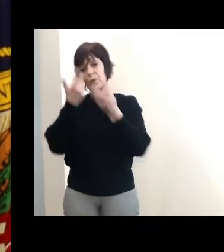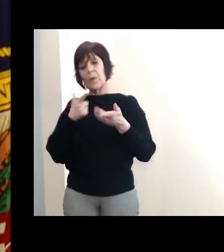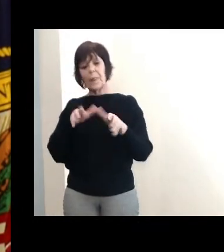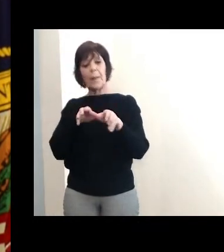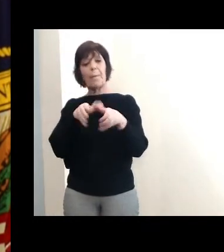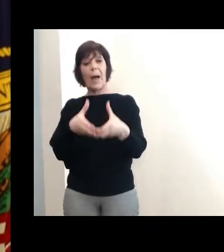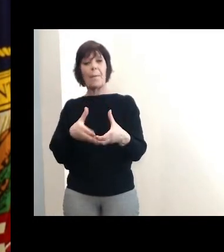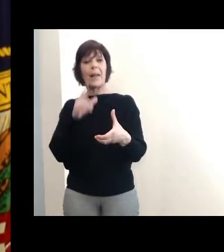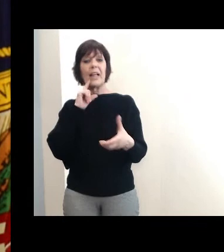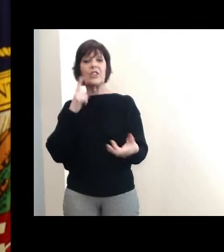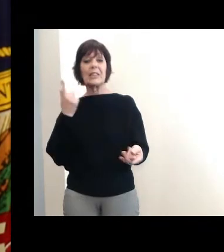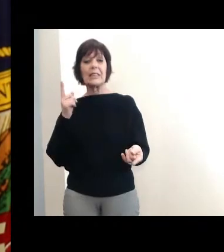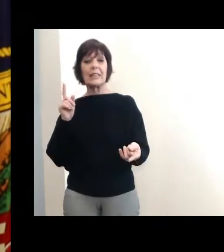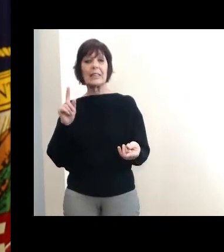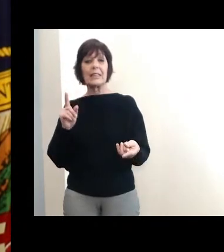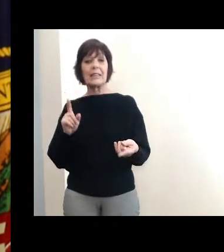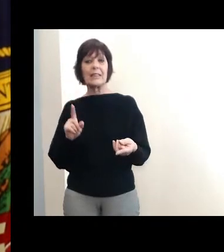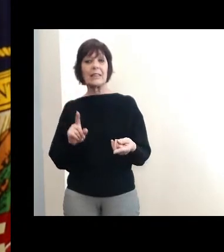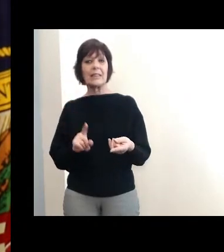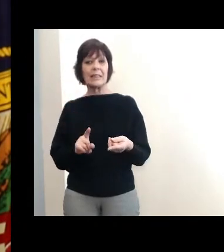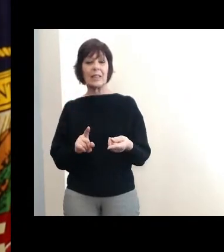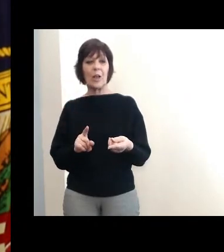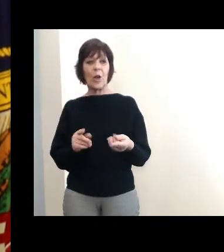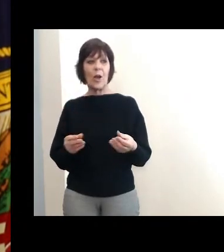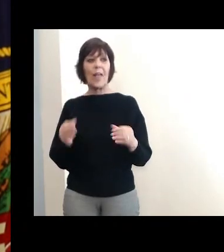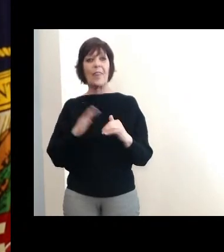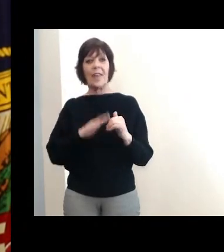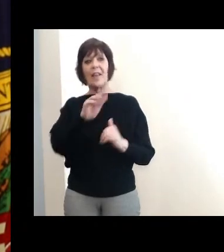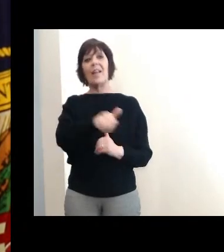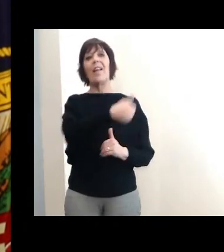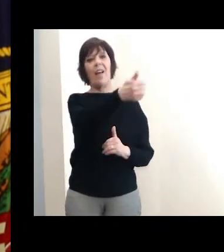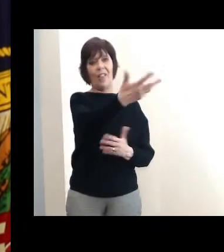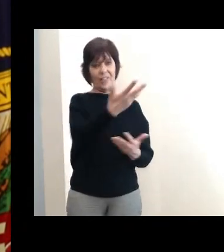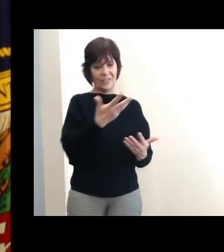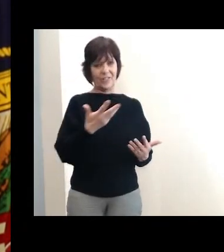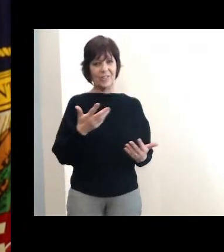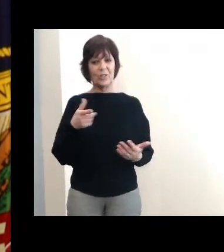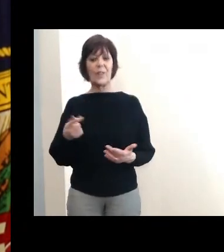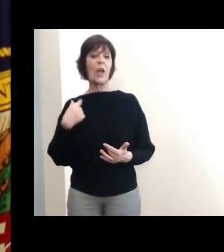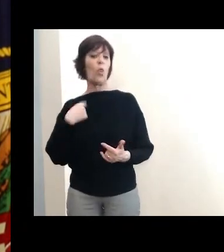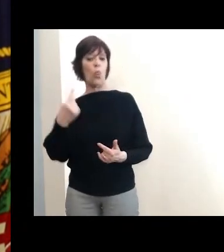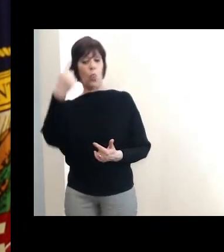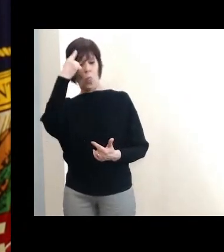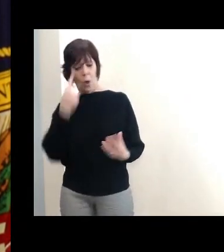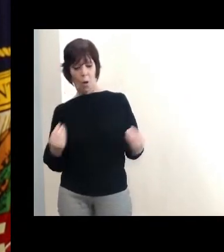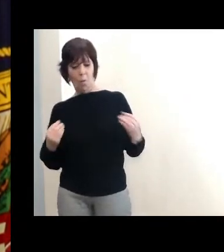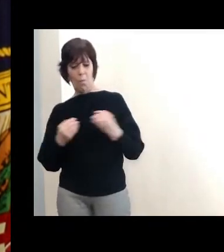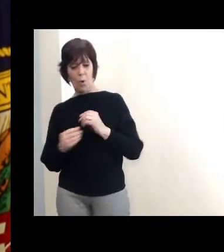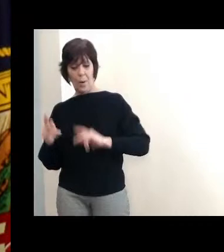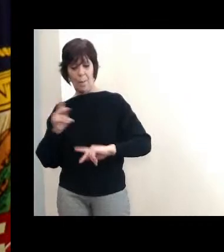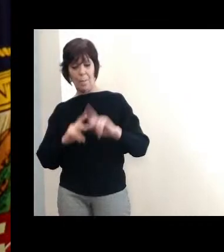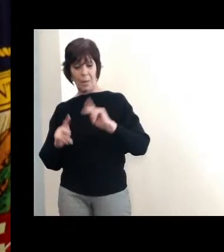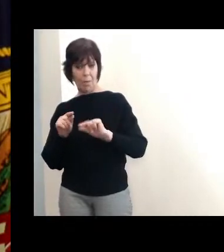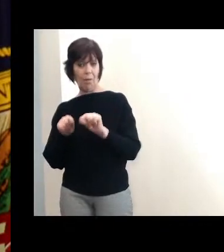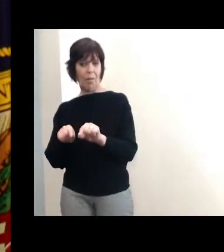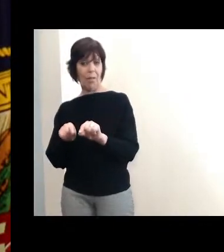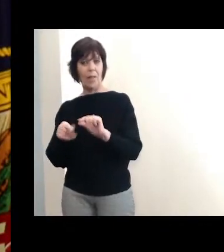is declining it at a higher rate than what we would be doing in other areas. So if they're giving population, or